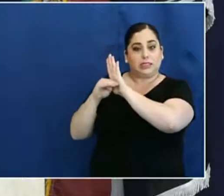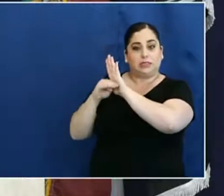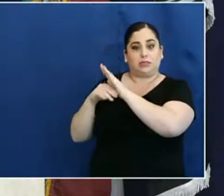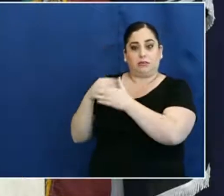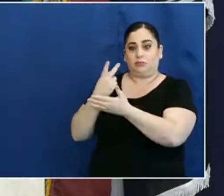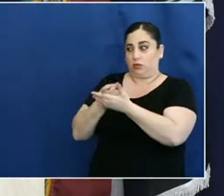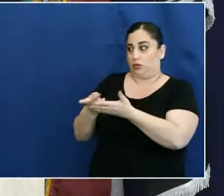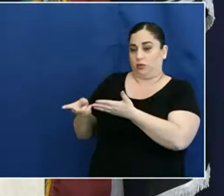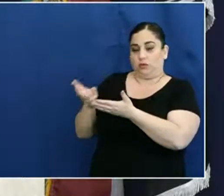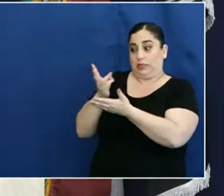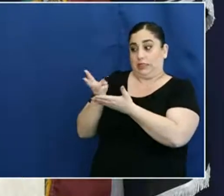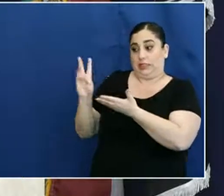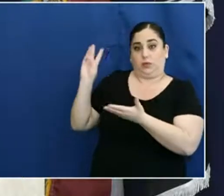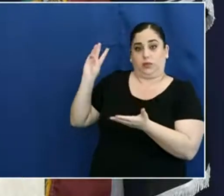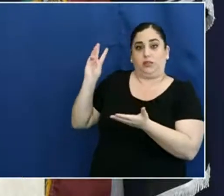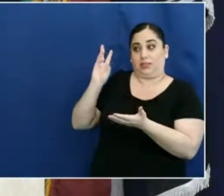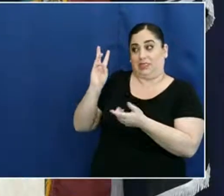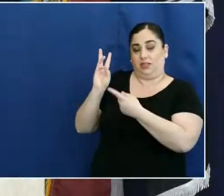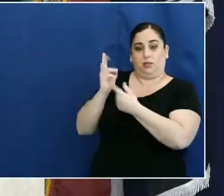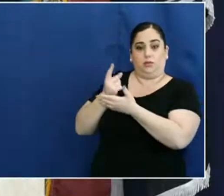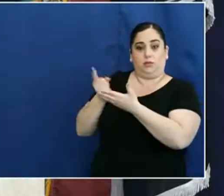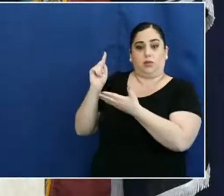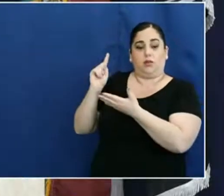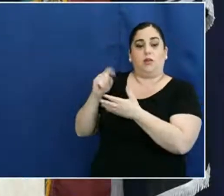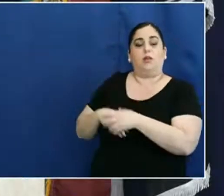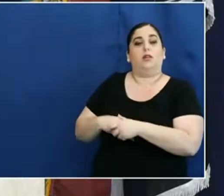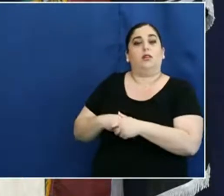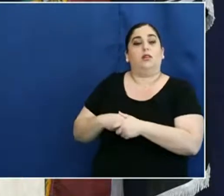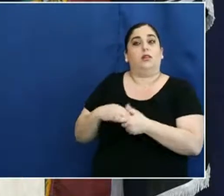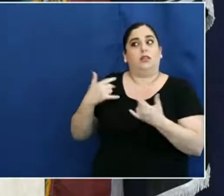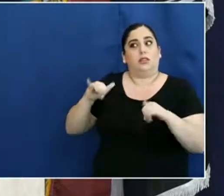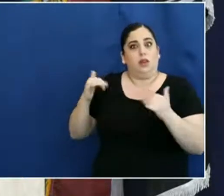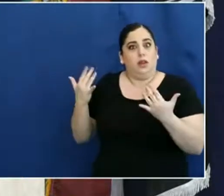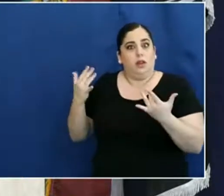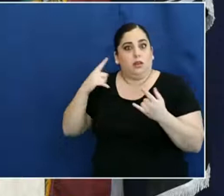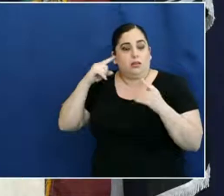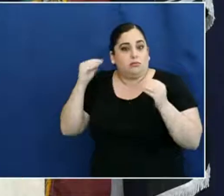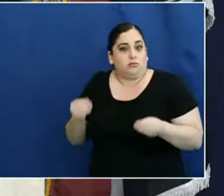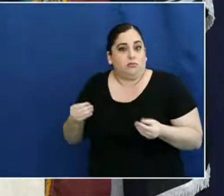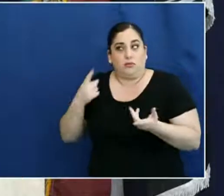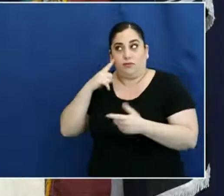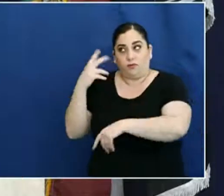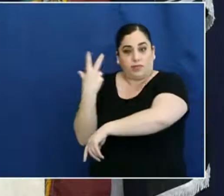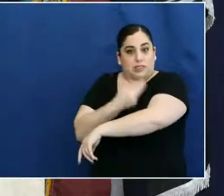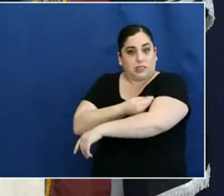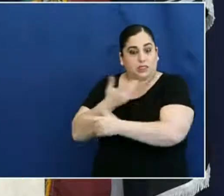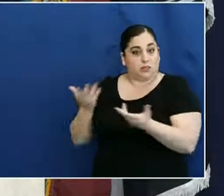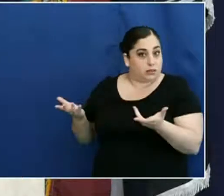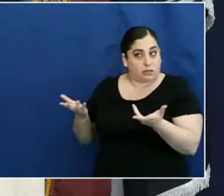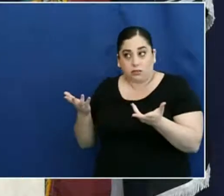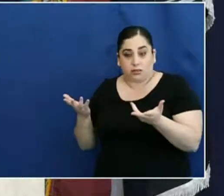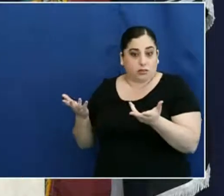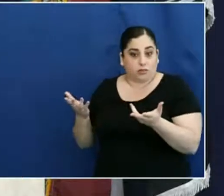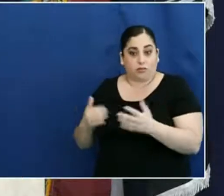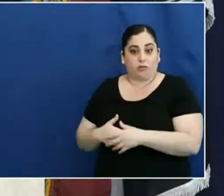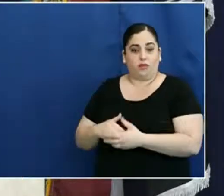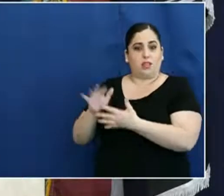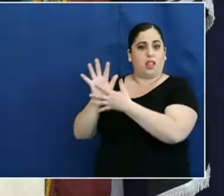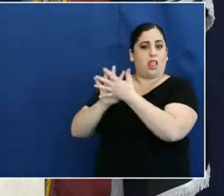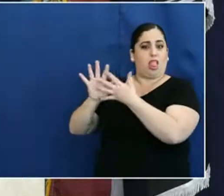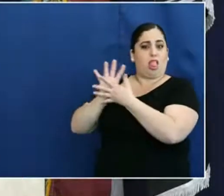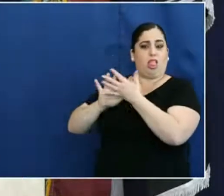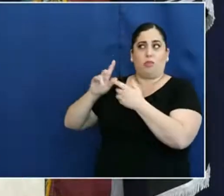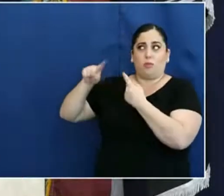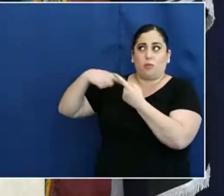from homebound seniors who say that they still haven't been able to get vaccinated. They still can't get clear answers from the county as to why.